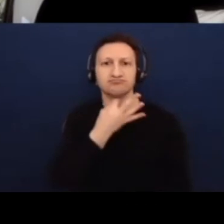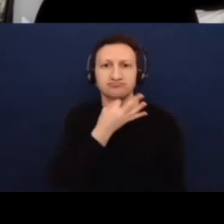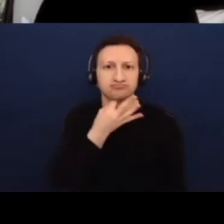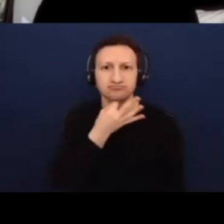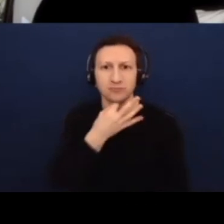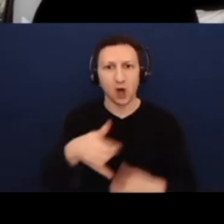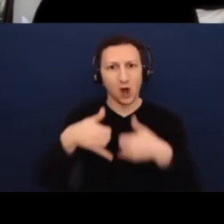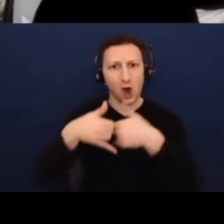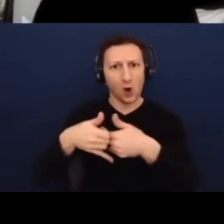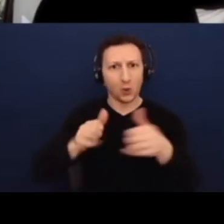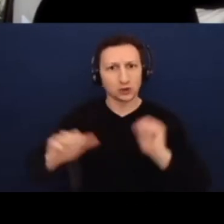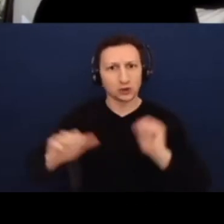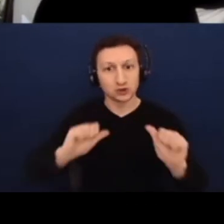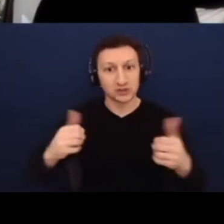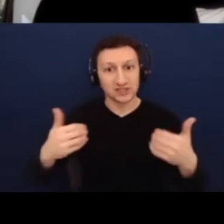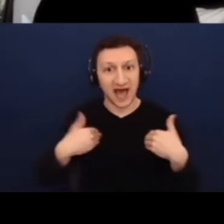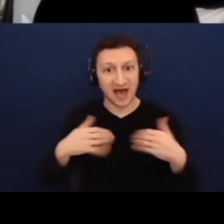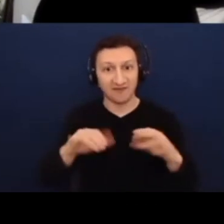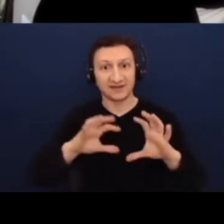award shows? In